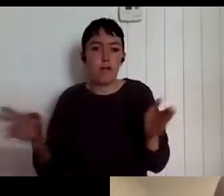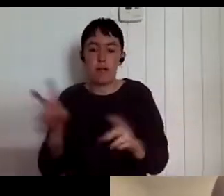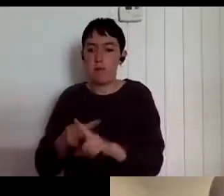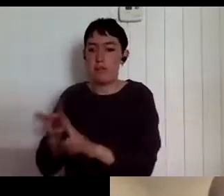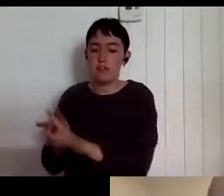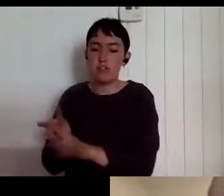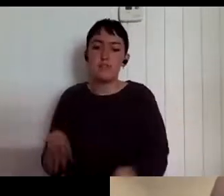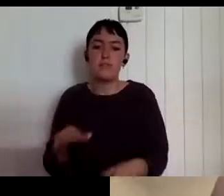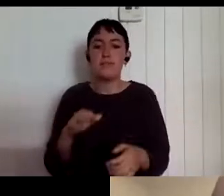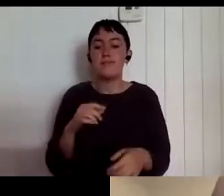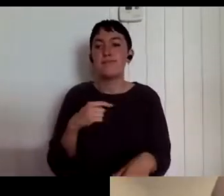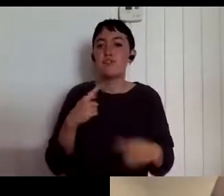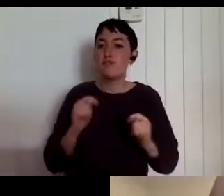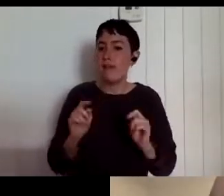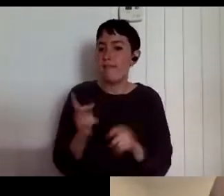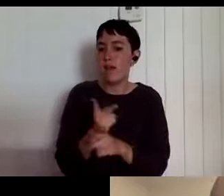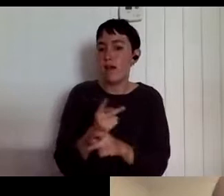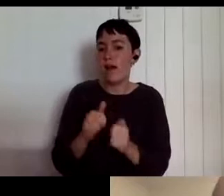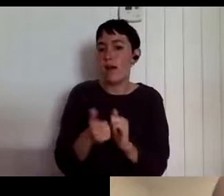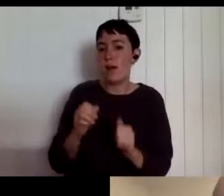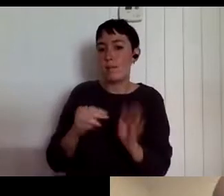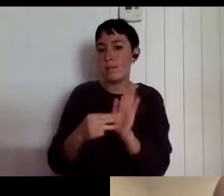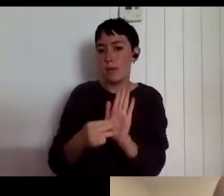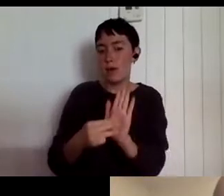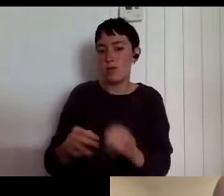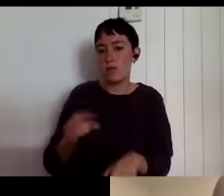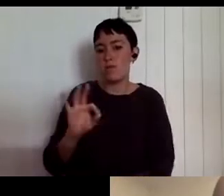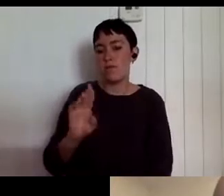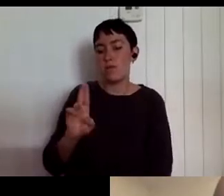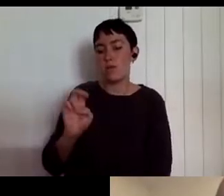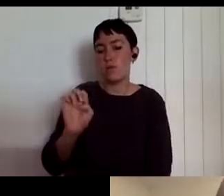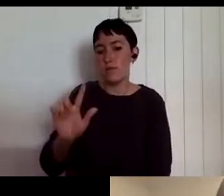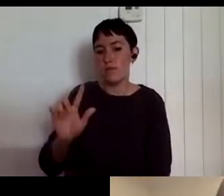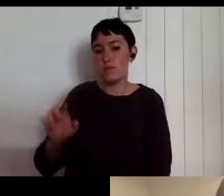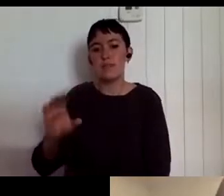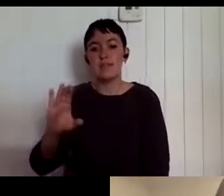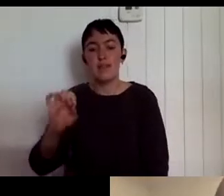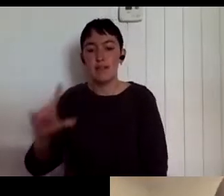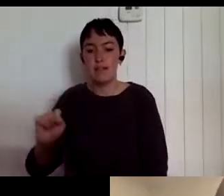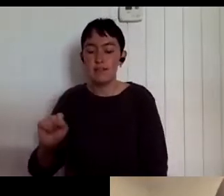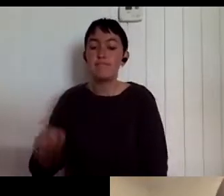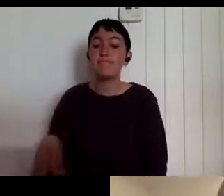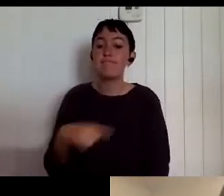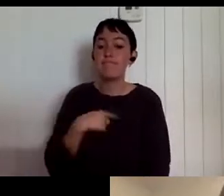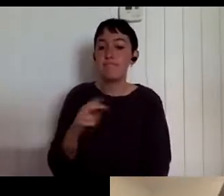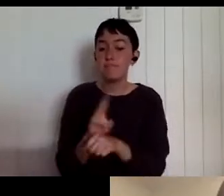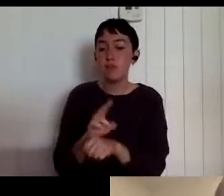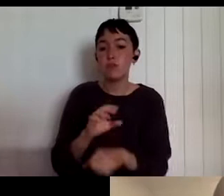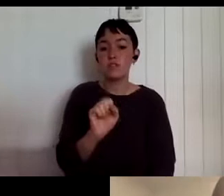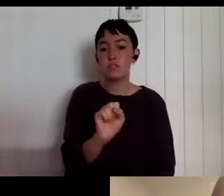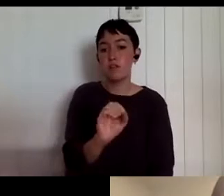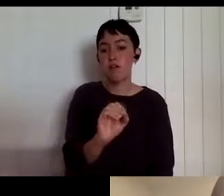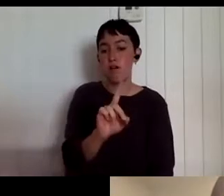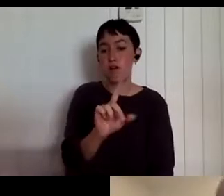how a fuel cell works. I also work with batteries. I work with solid state lithium ion batteries to try to improve both the